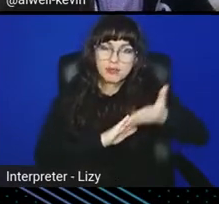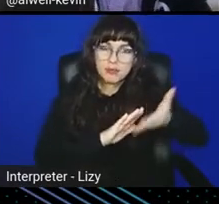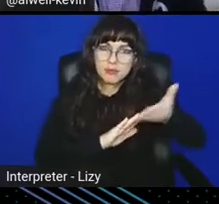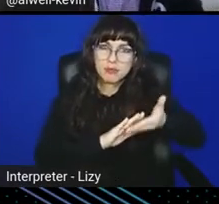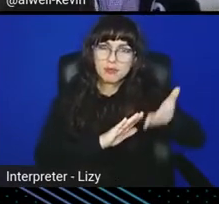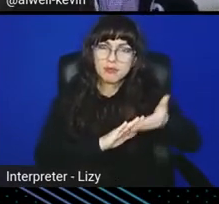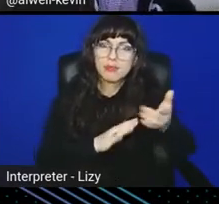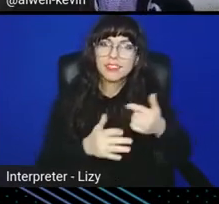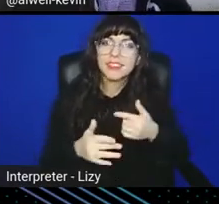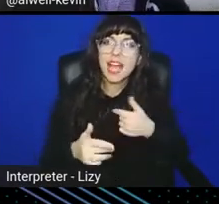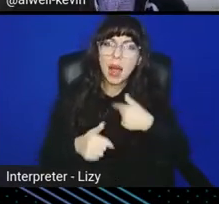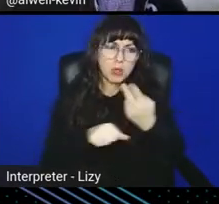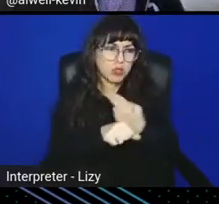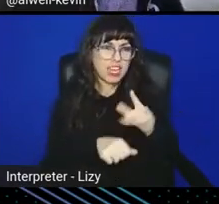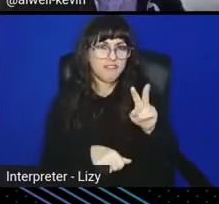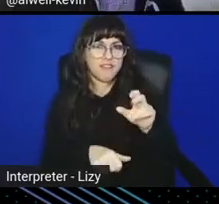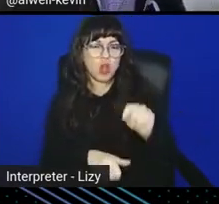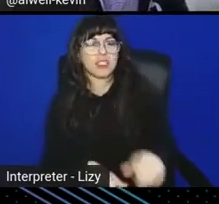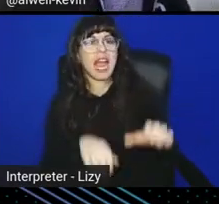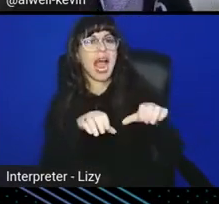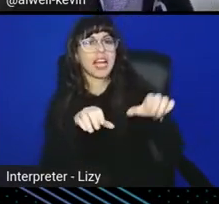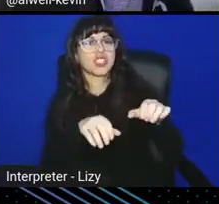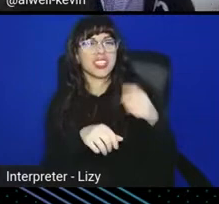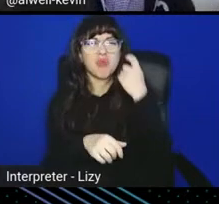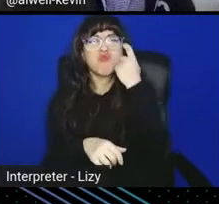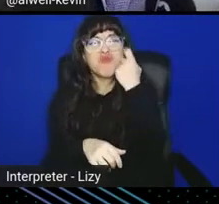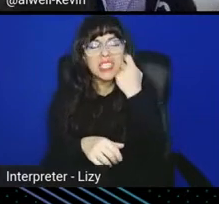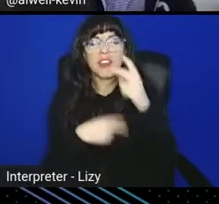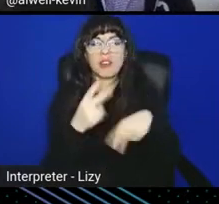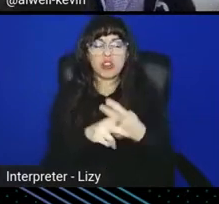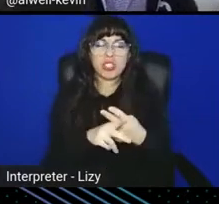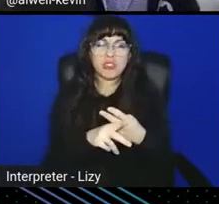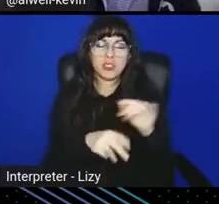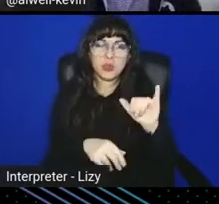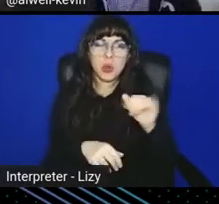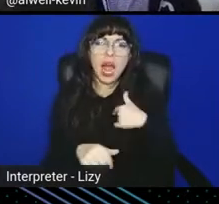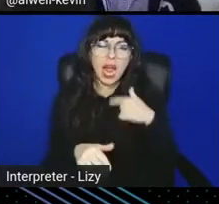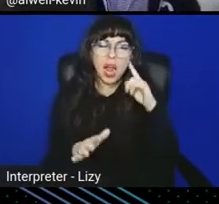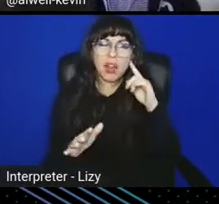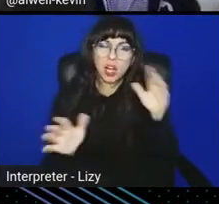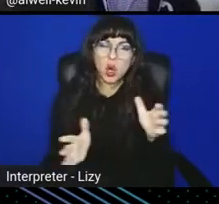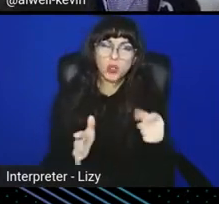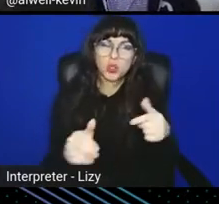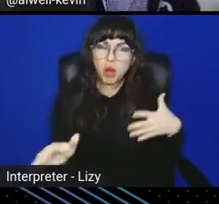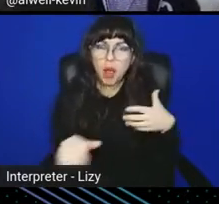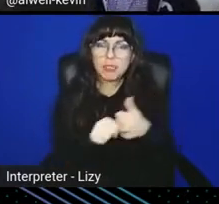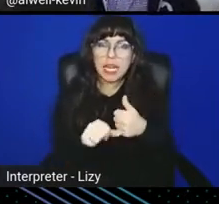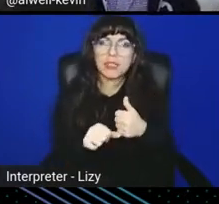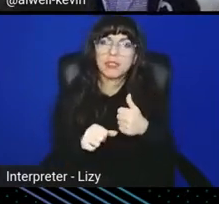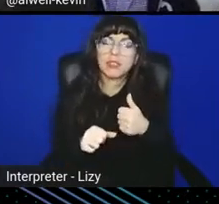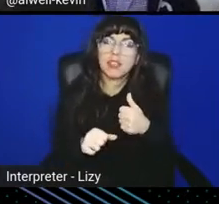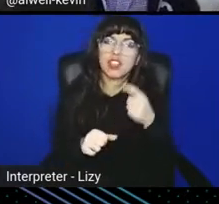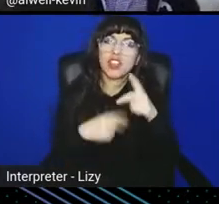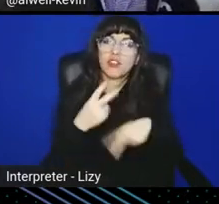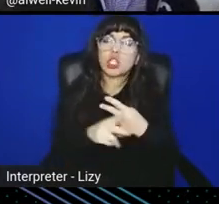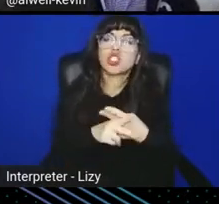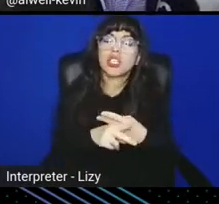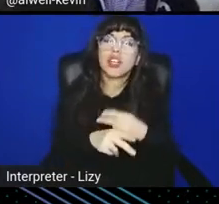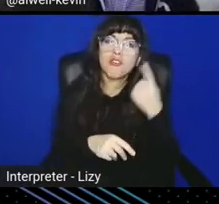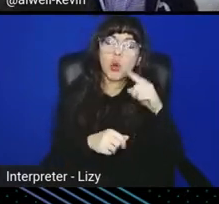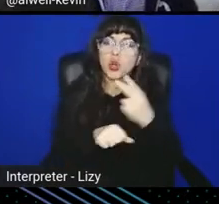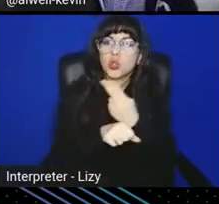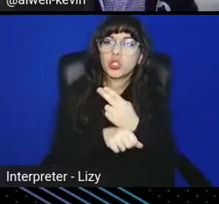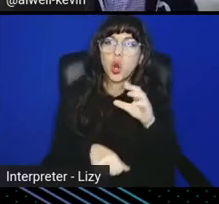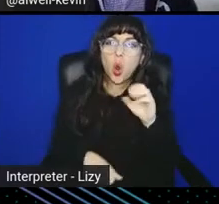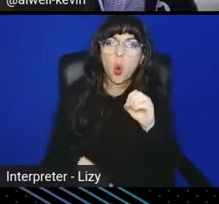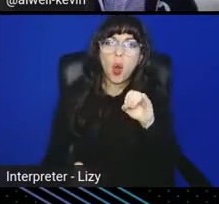this Vault action at the latest version. I encourage you to also do that to in order to leverage OIDC. I kind of hacked on